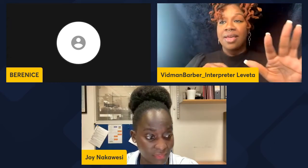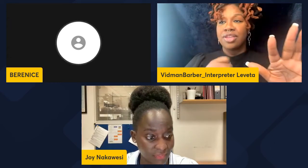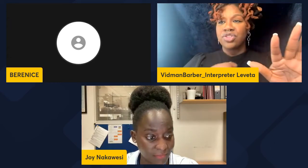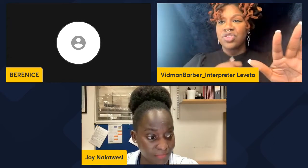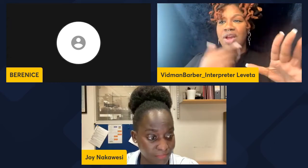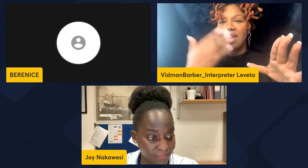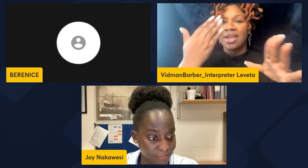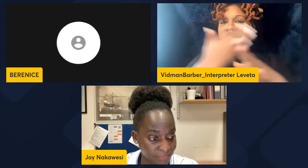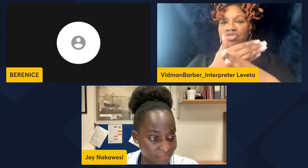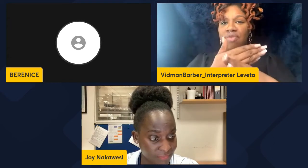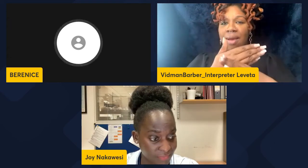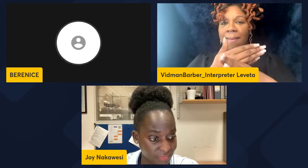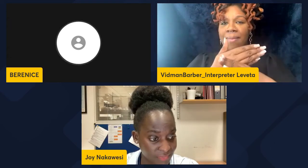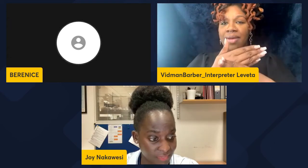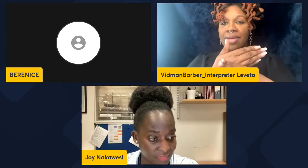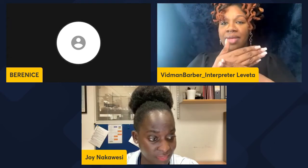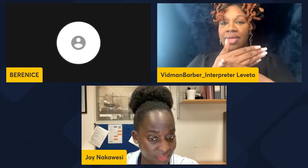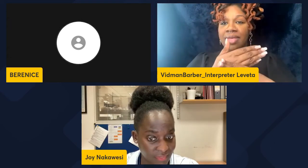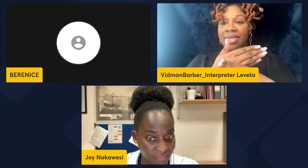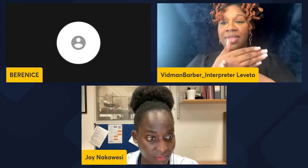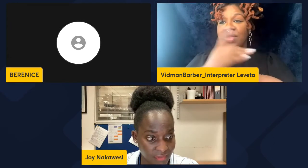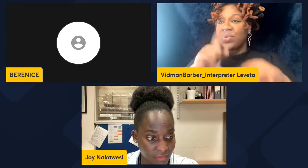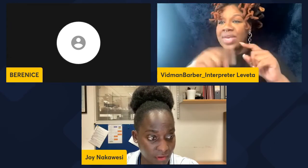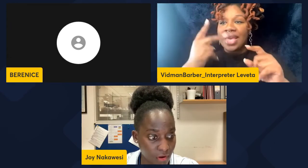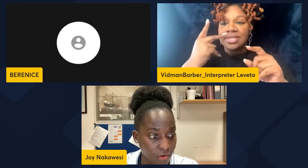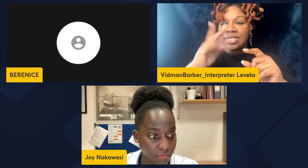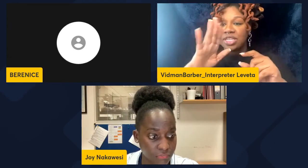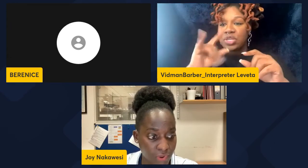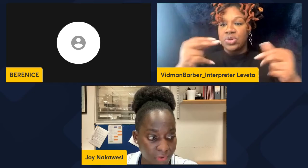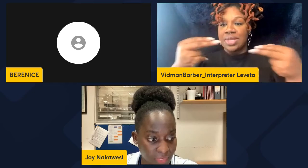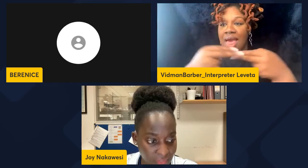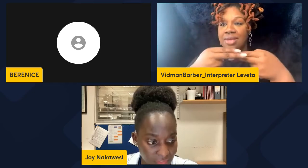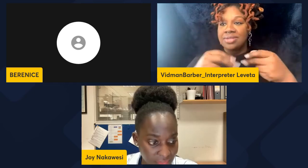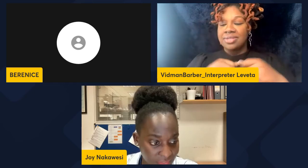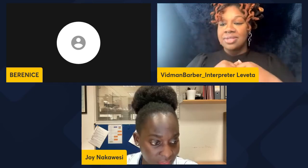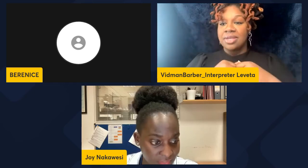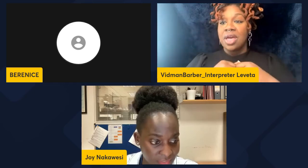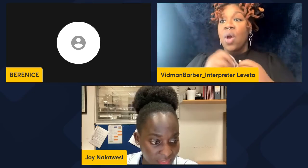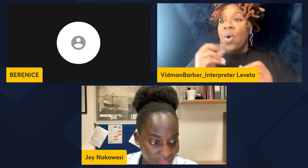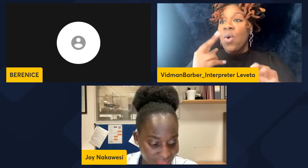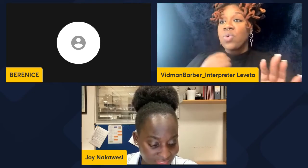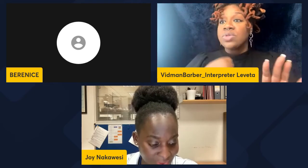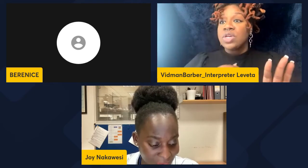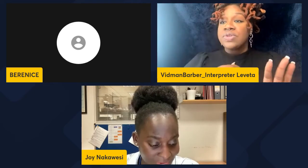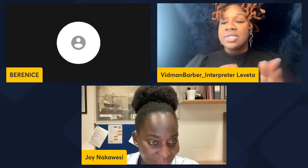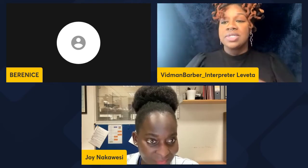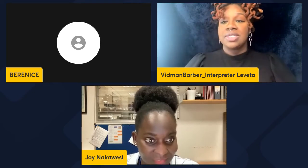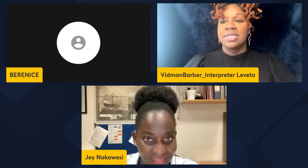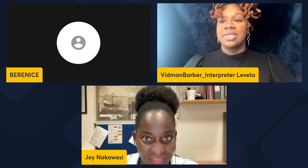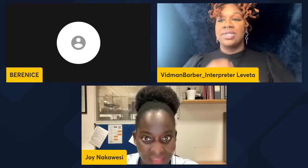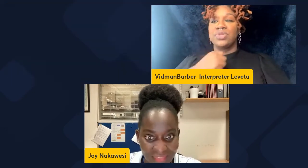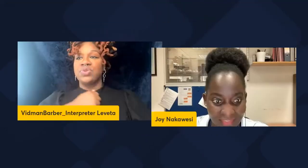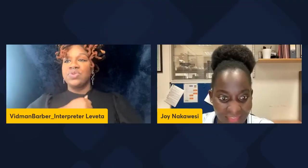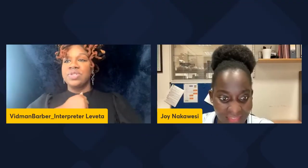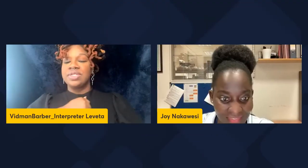Anakasi, we cannot see your slides. Oh, sorry. Sorry.